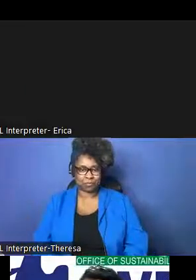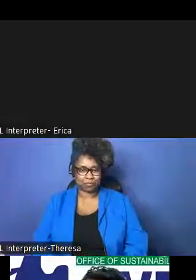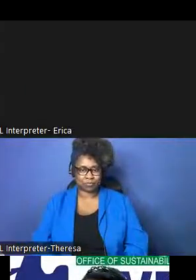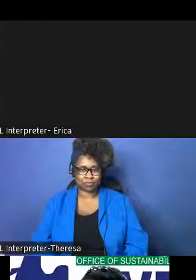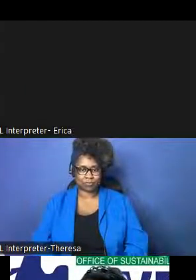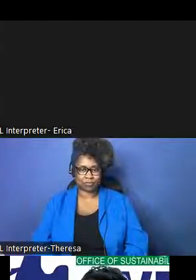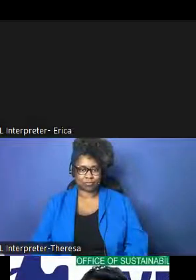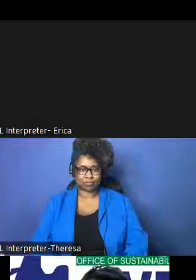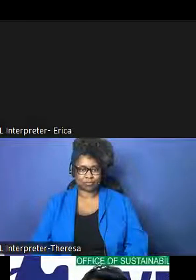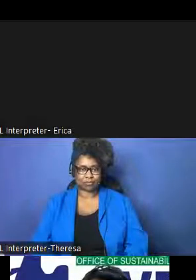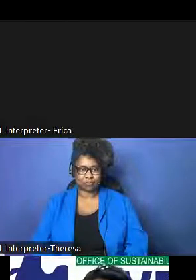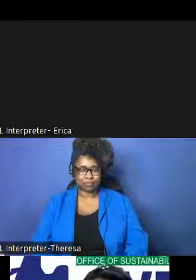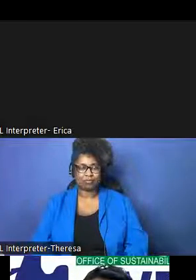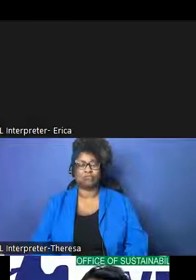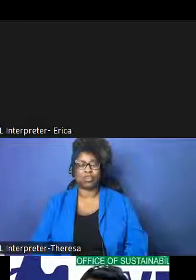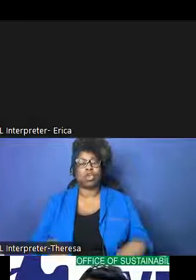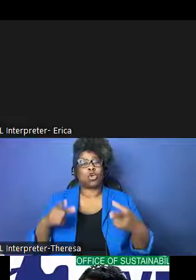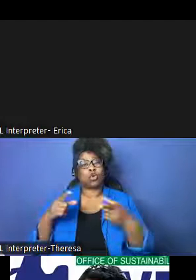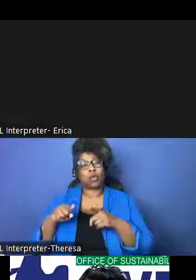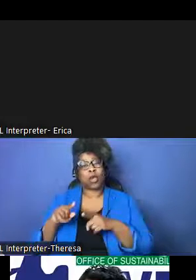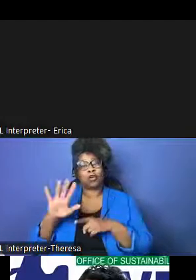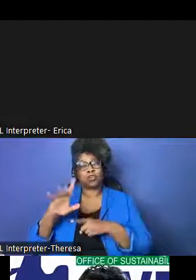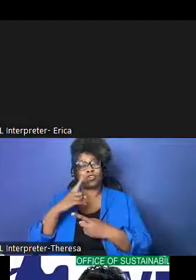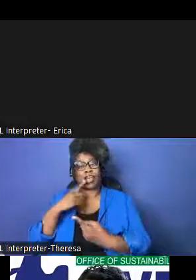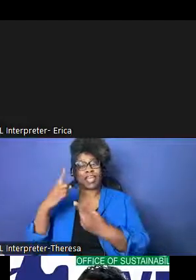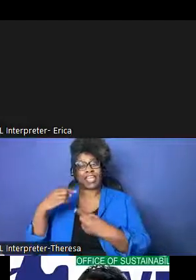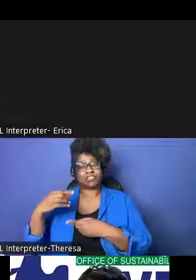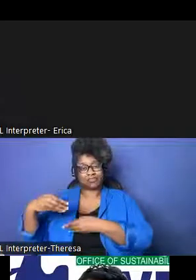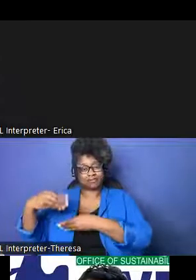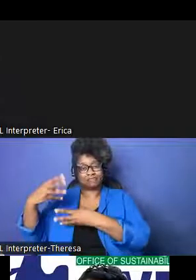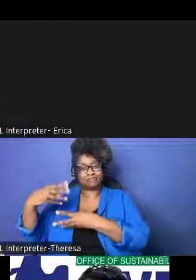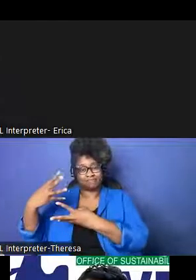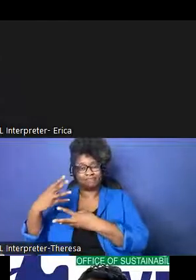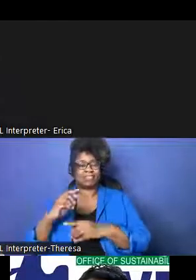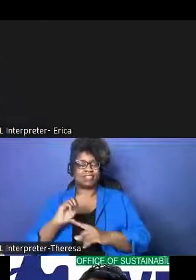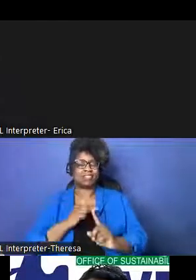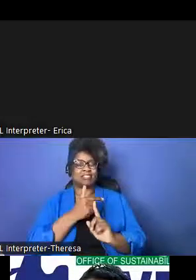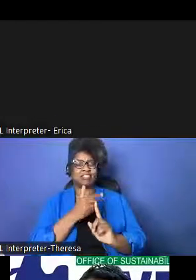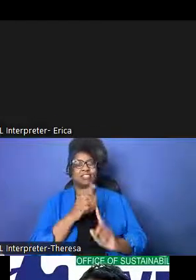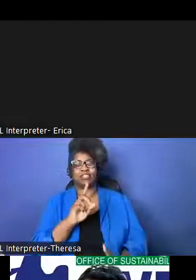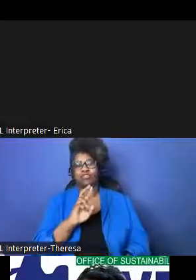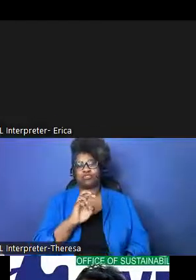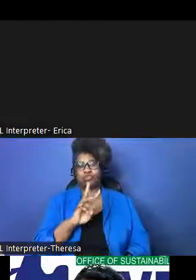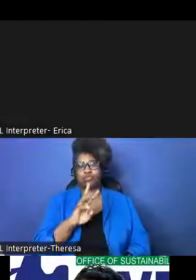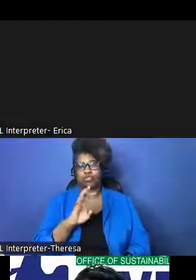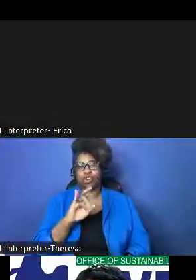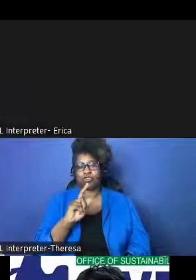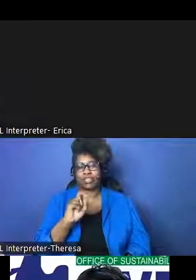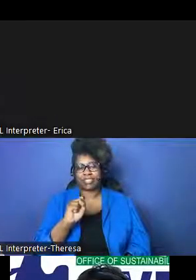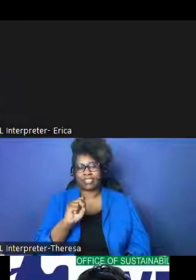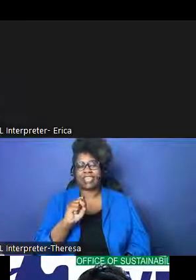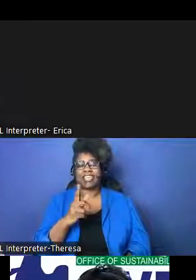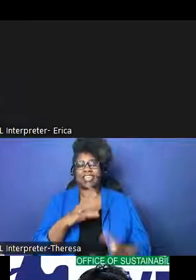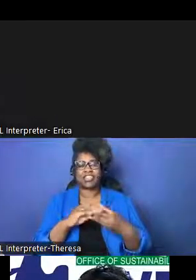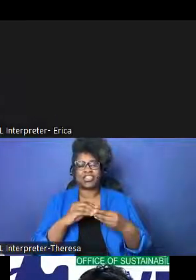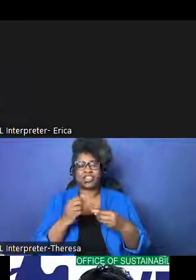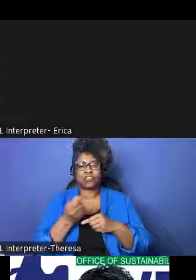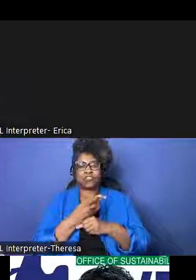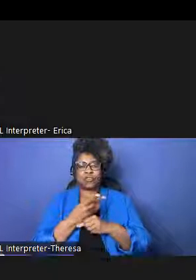And as those are coming in, I'm going to turn over to my colleague Drew Curtis to share a few community meeting guidelines.